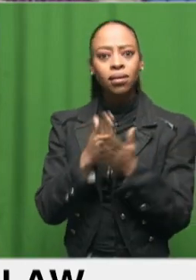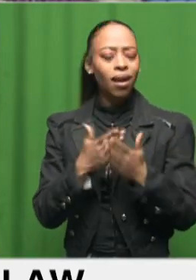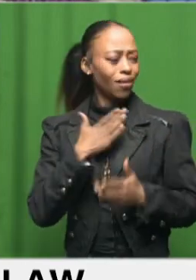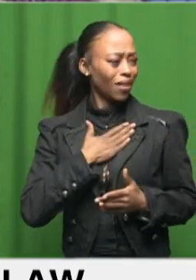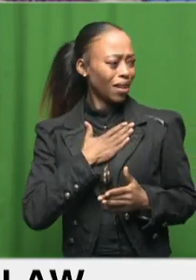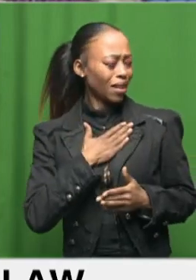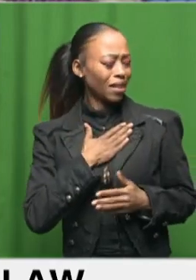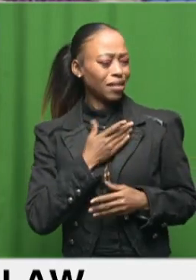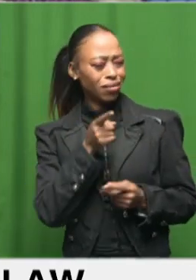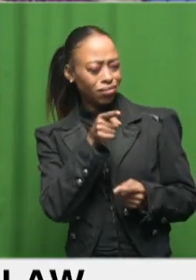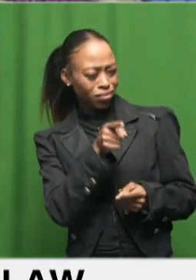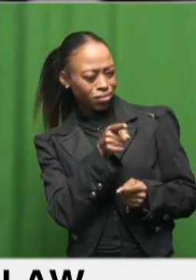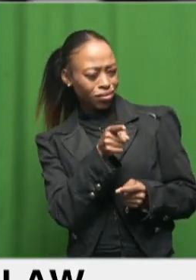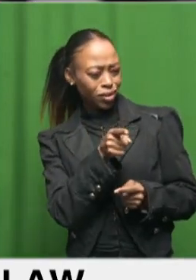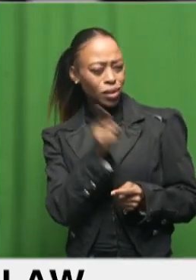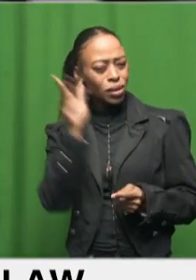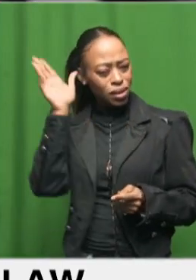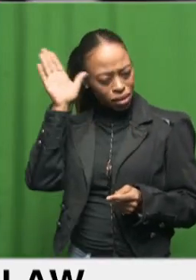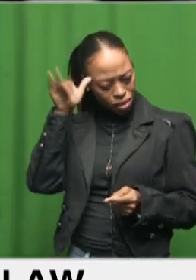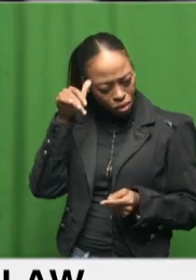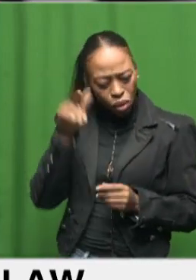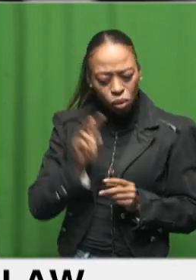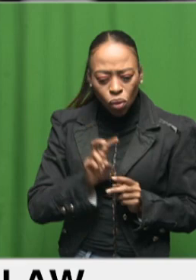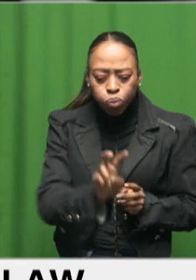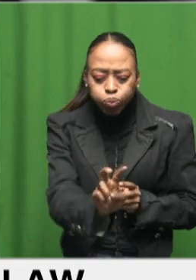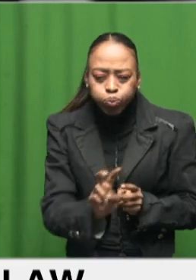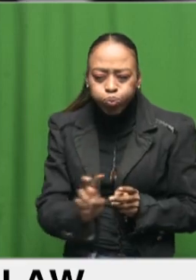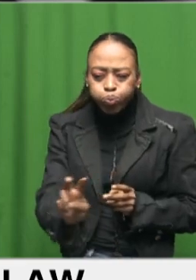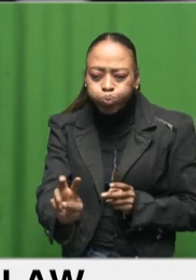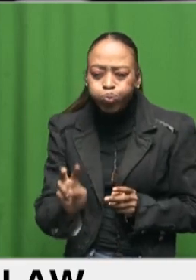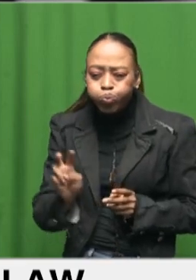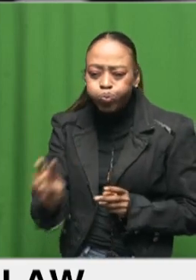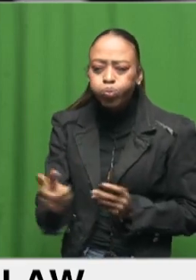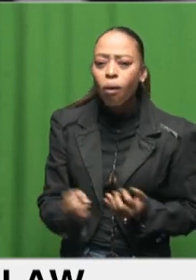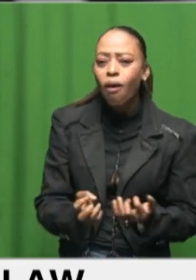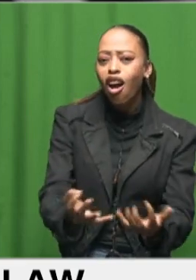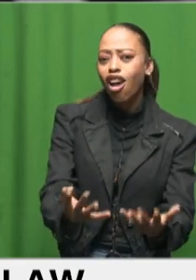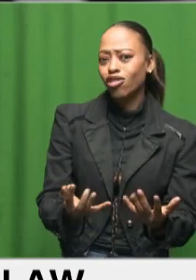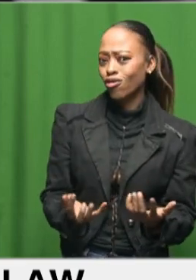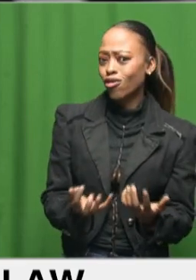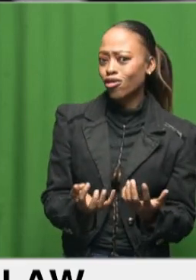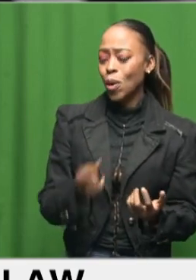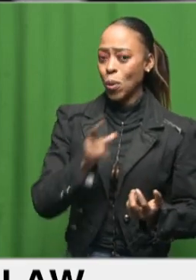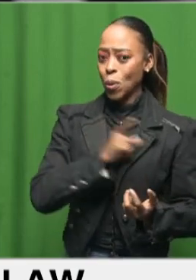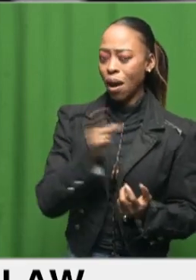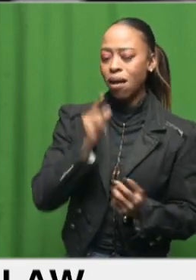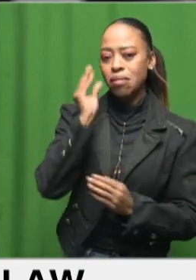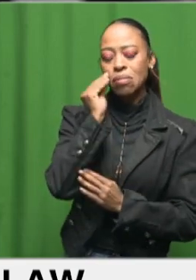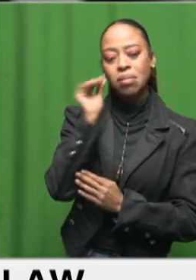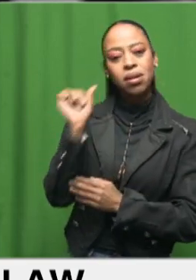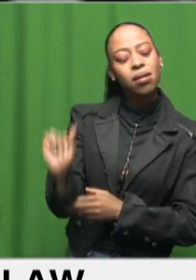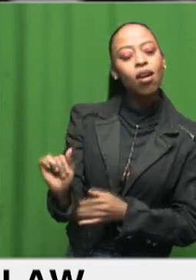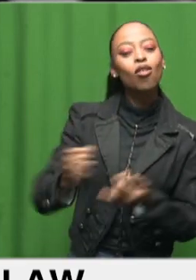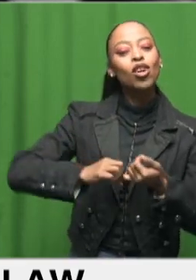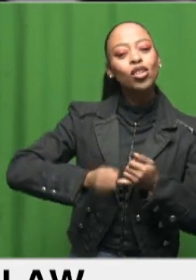that this should have been taken to the people whose lived experience you are trying to